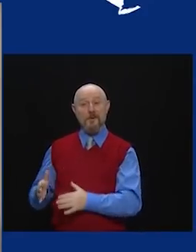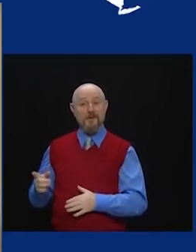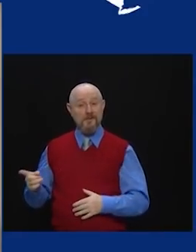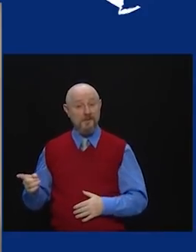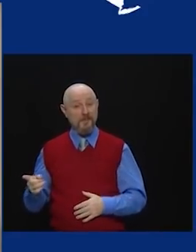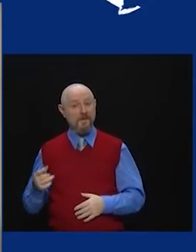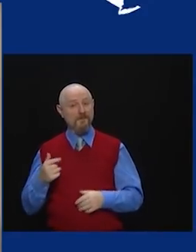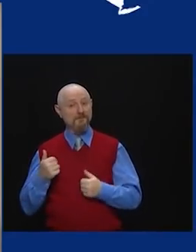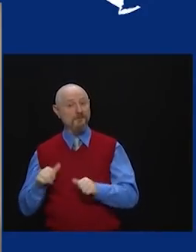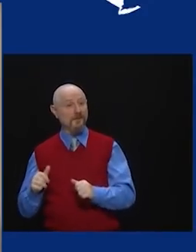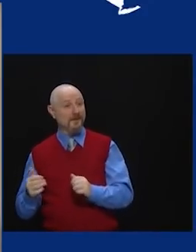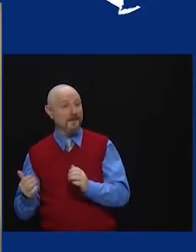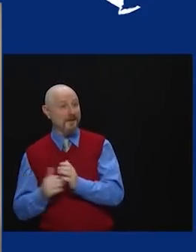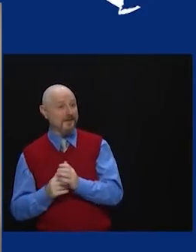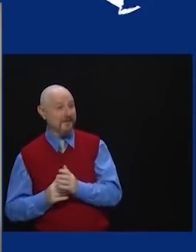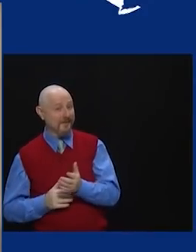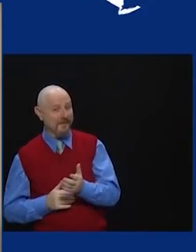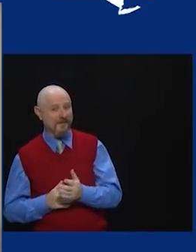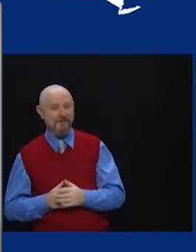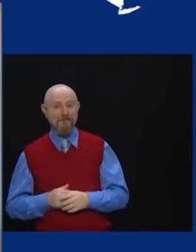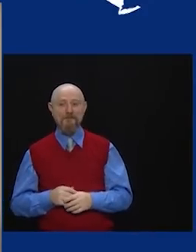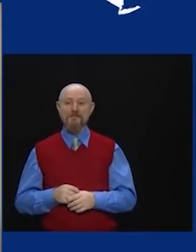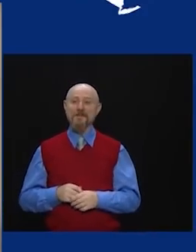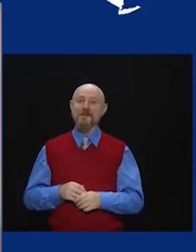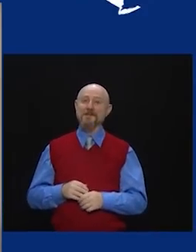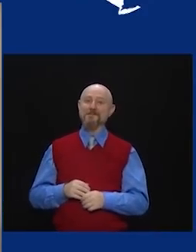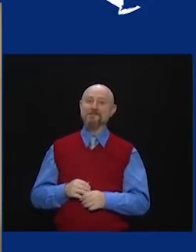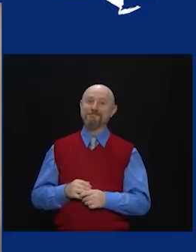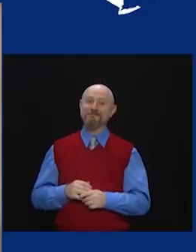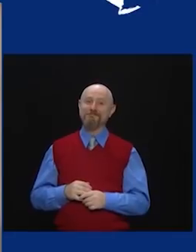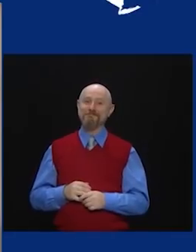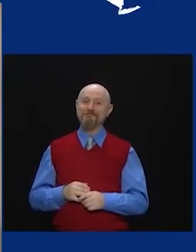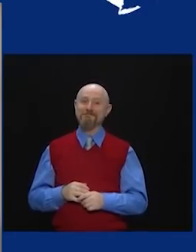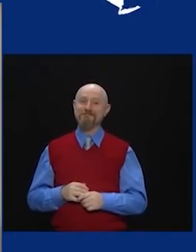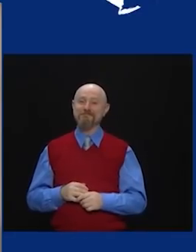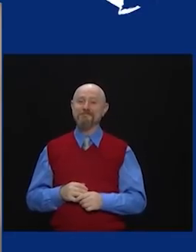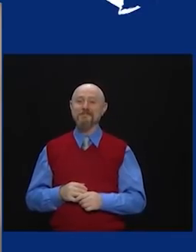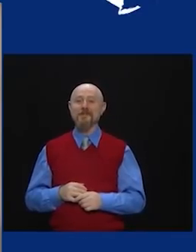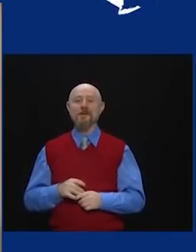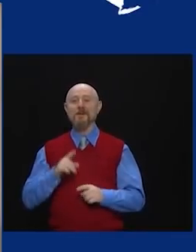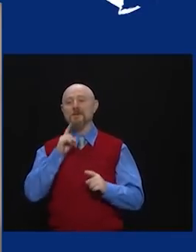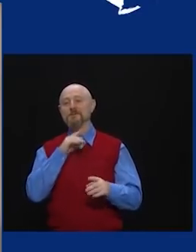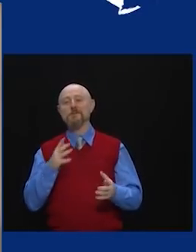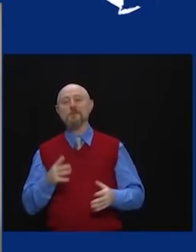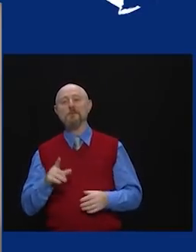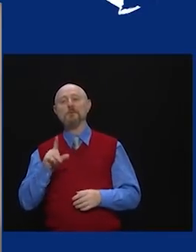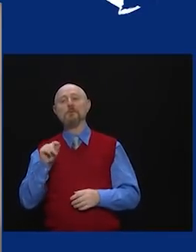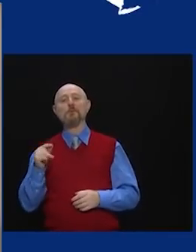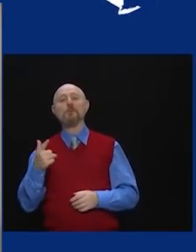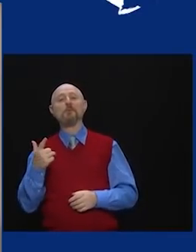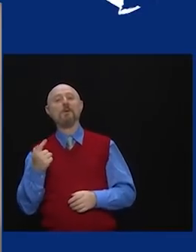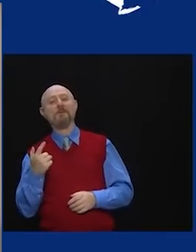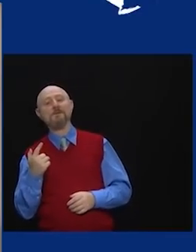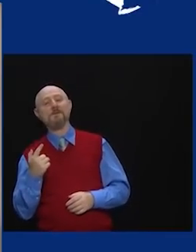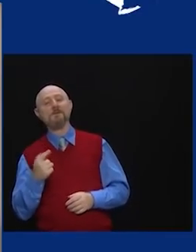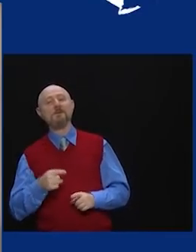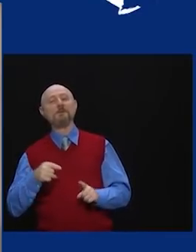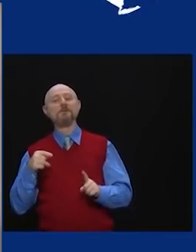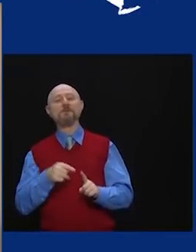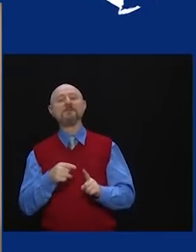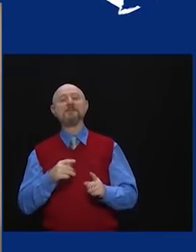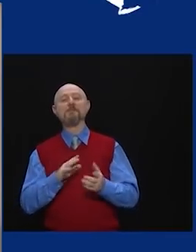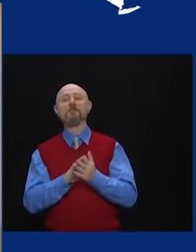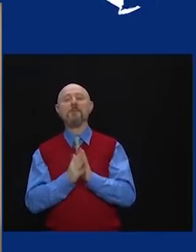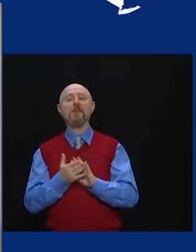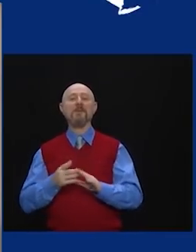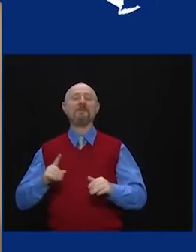here. All right, Ben, the answer is, in 2021, she became the first female the first